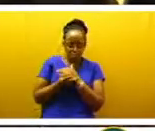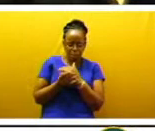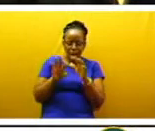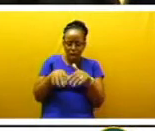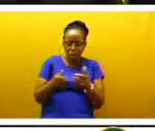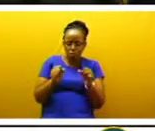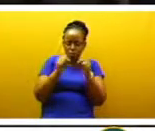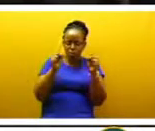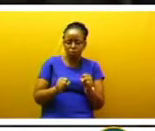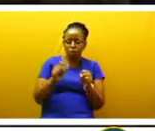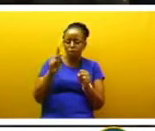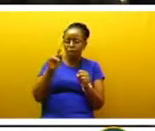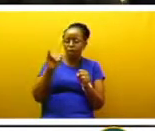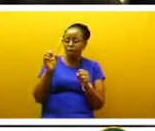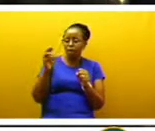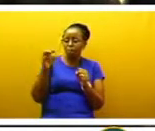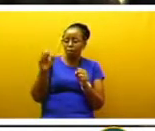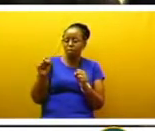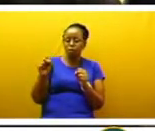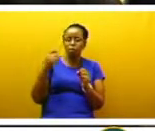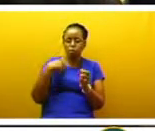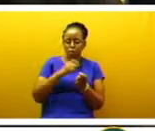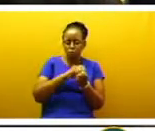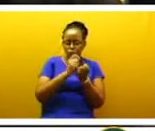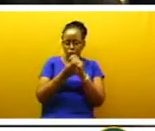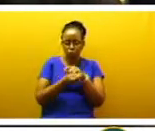kit was converted to the provision of